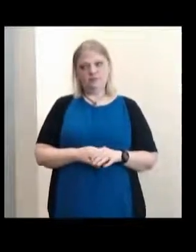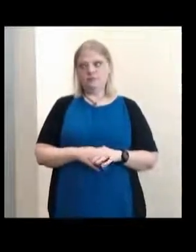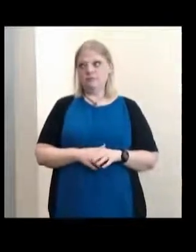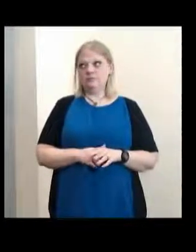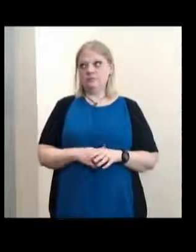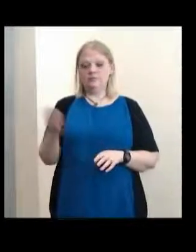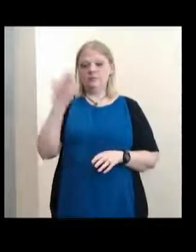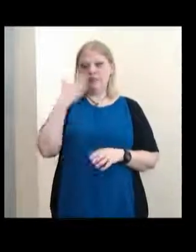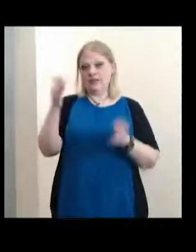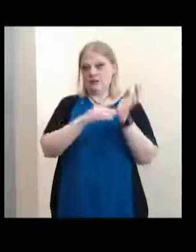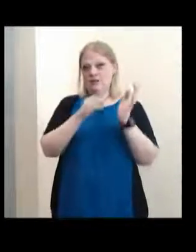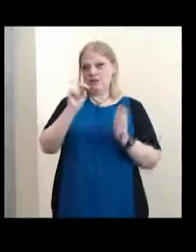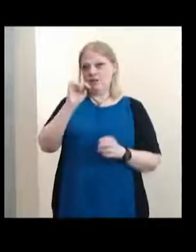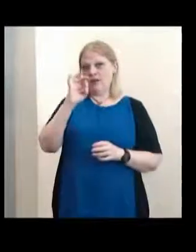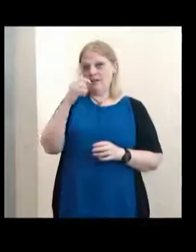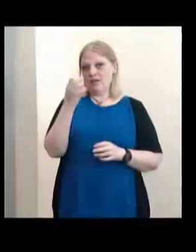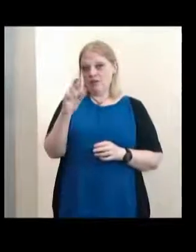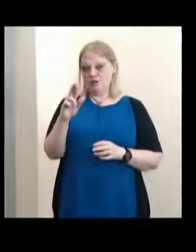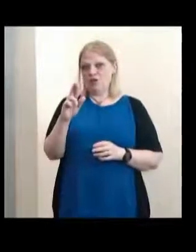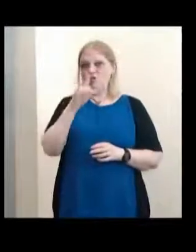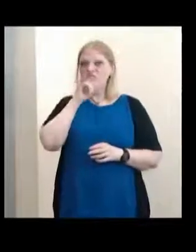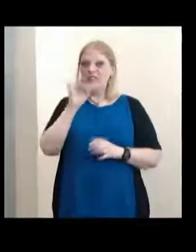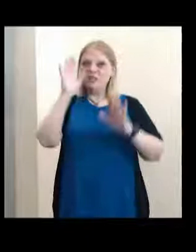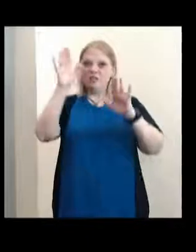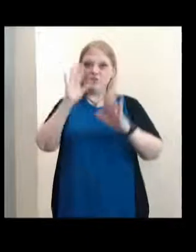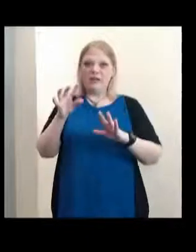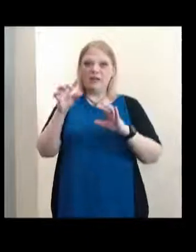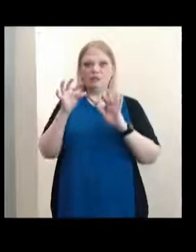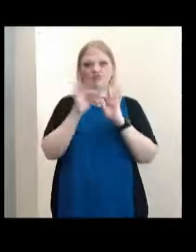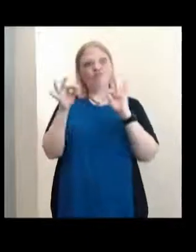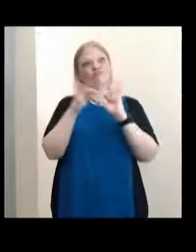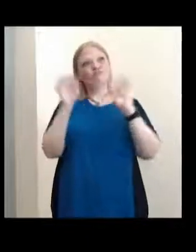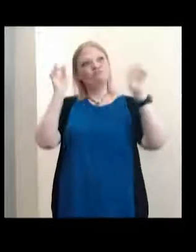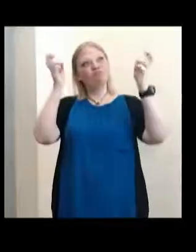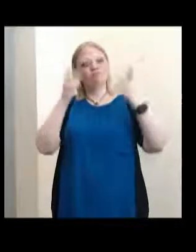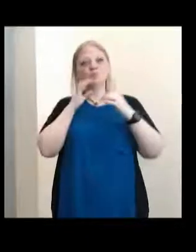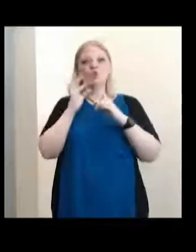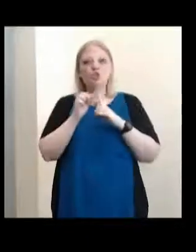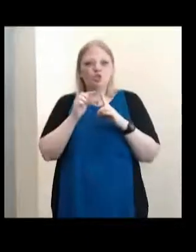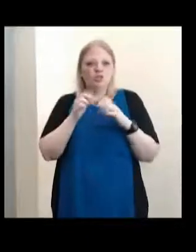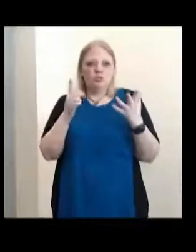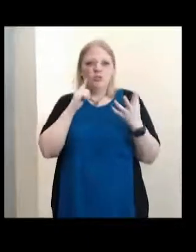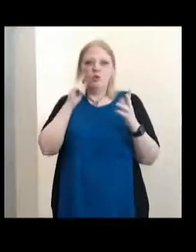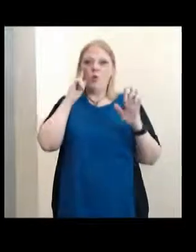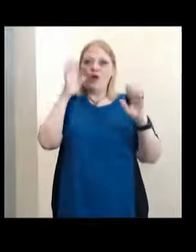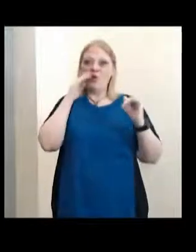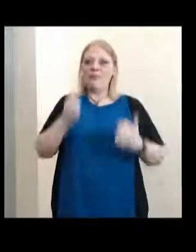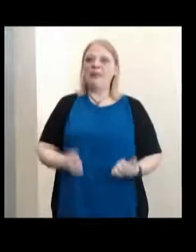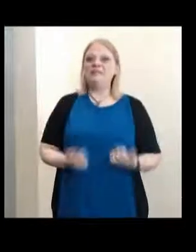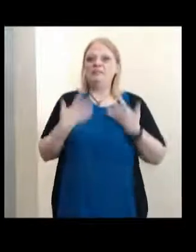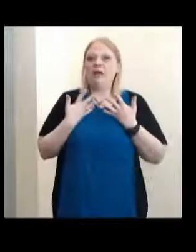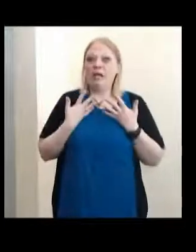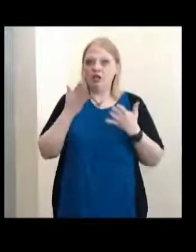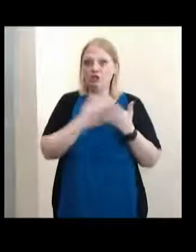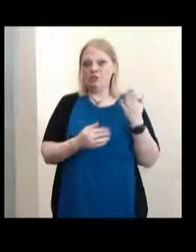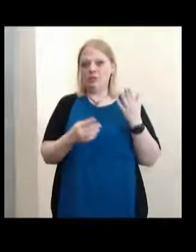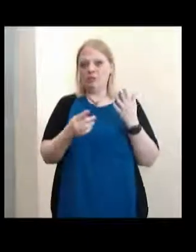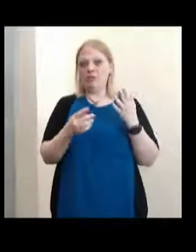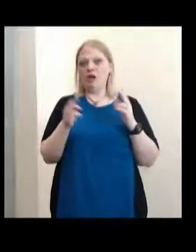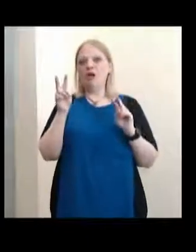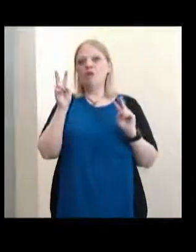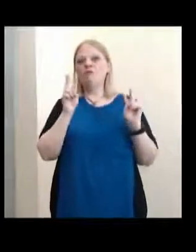Well, thank you, Dr. Nylander. Those were really great words. So I hope they inspired some of our viewers out